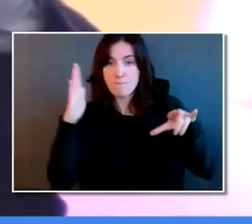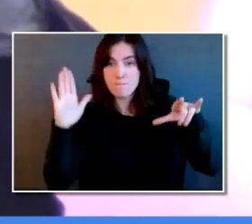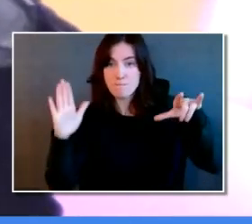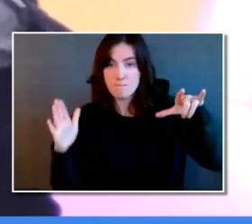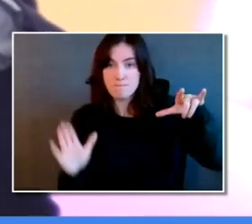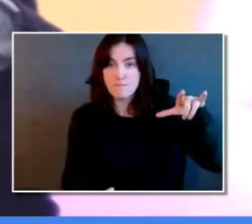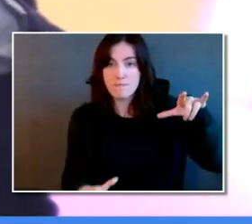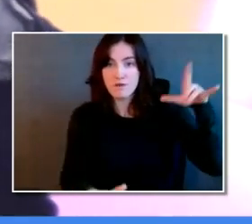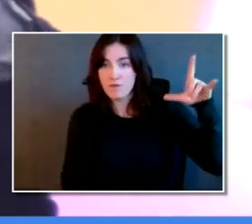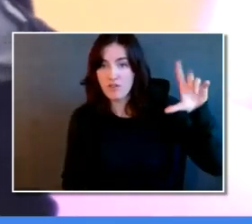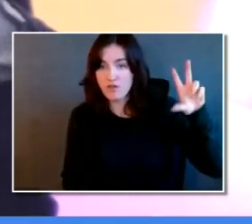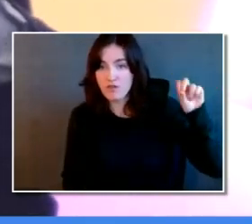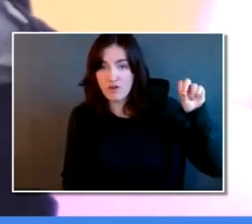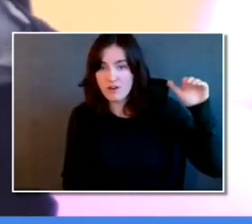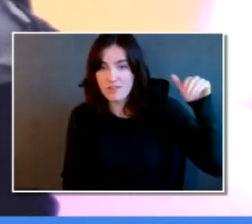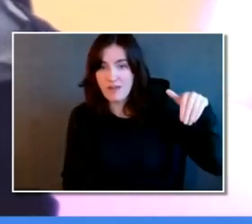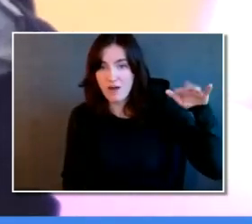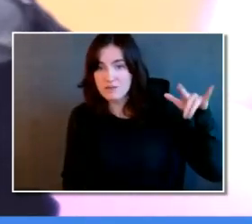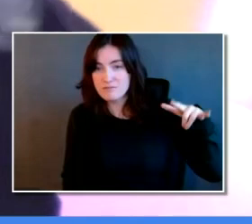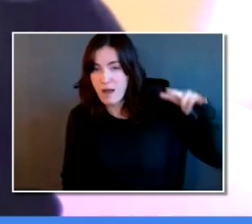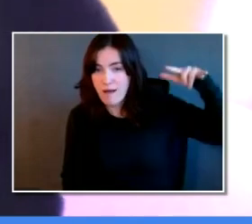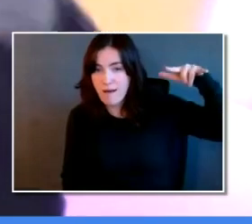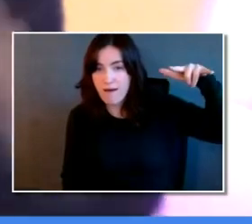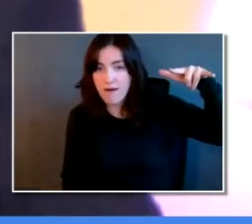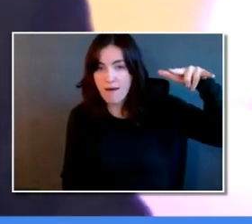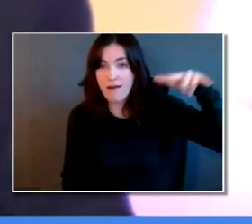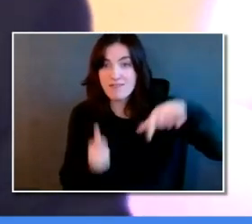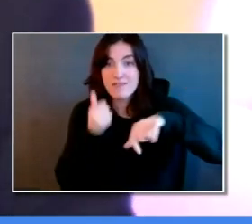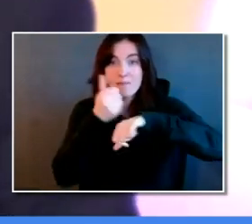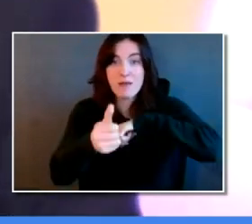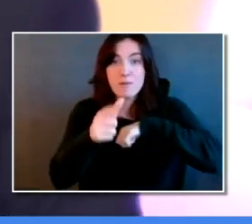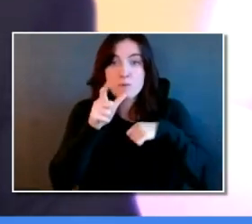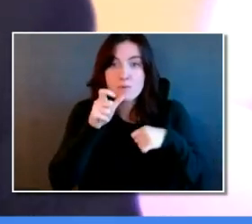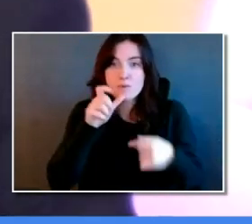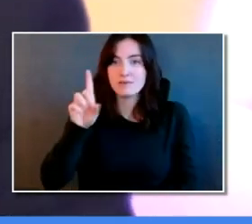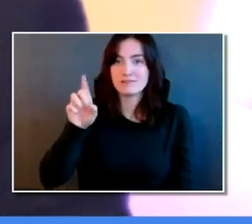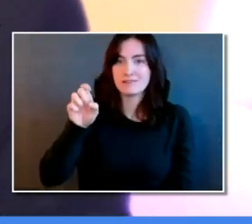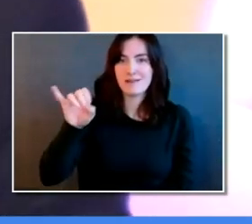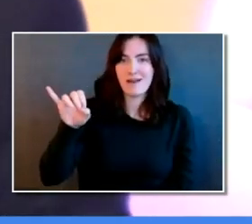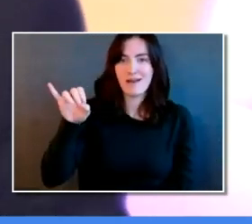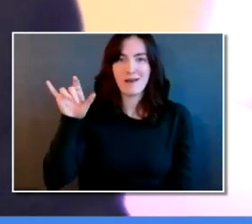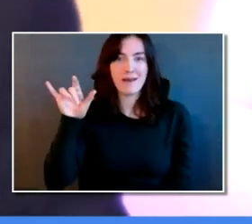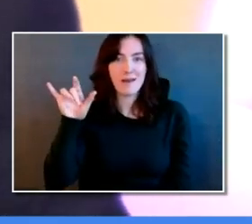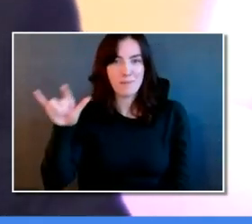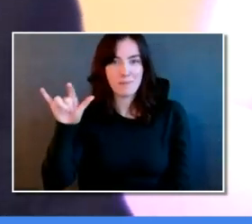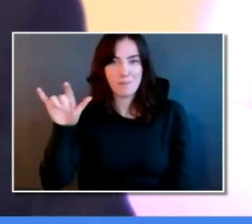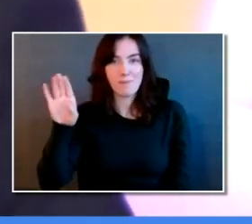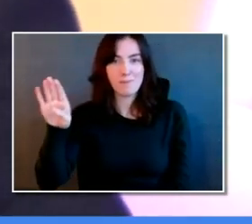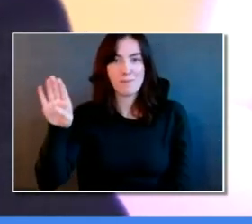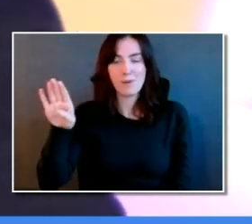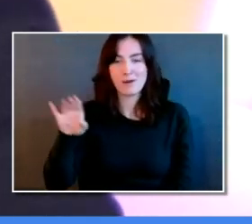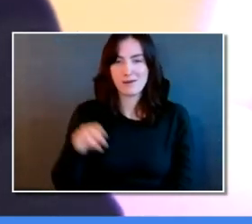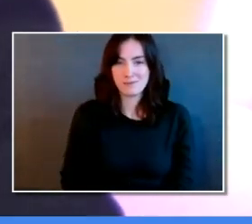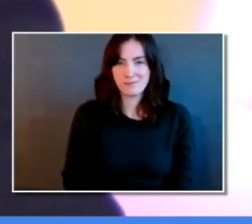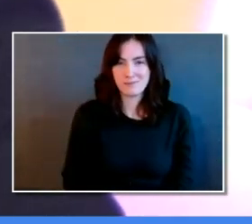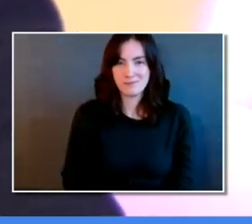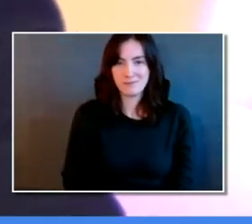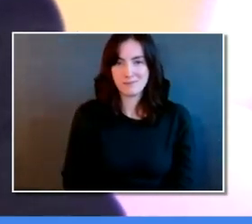like 30,000 feet? And they blamed that on DEI at Boeing. because they have